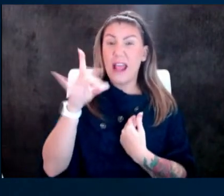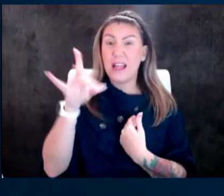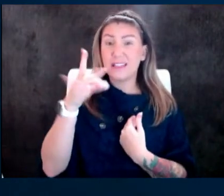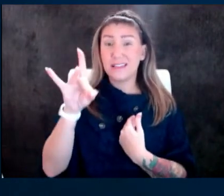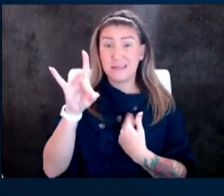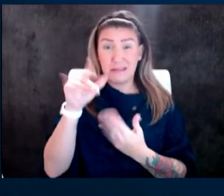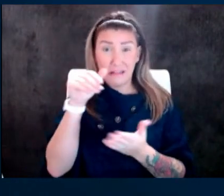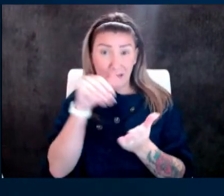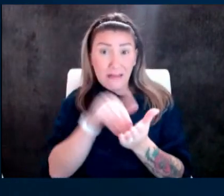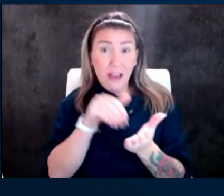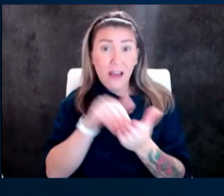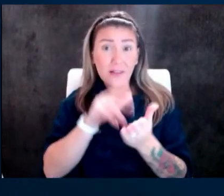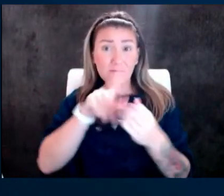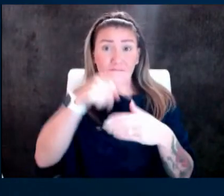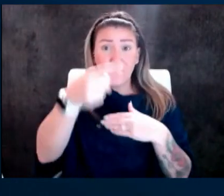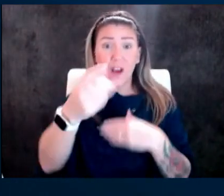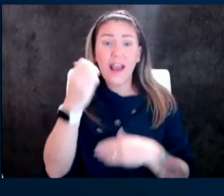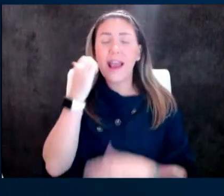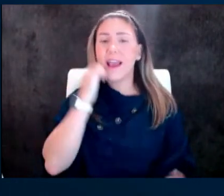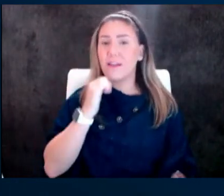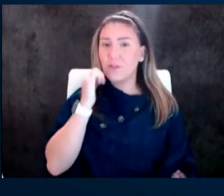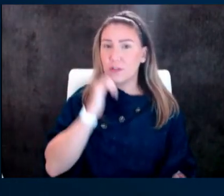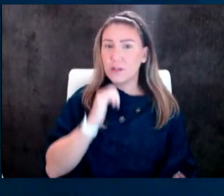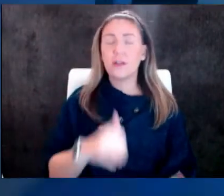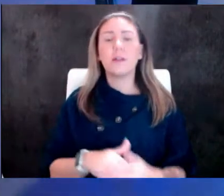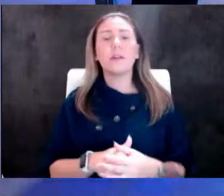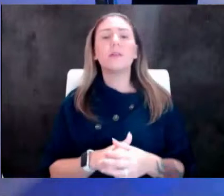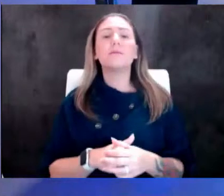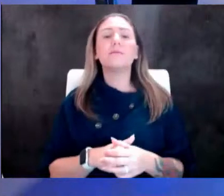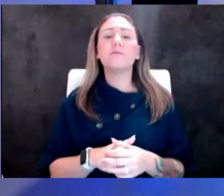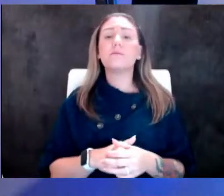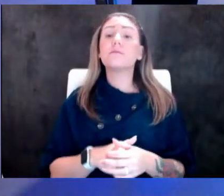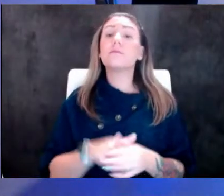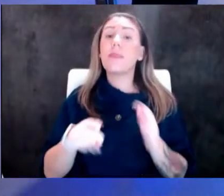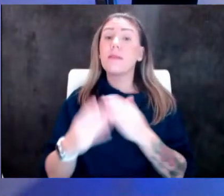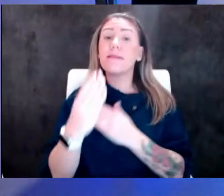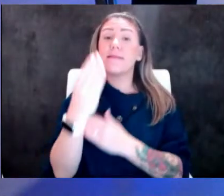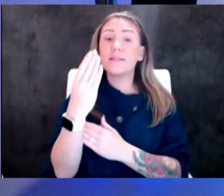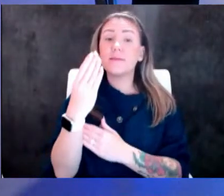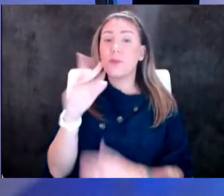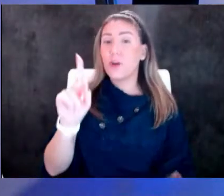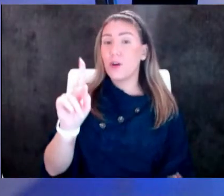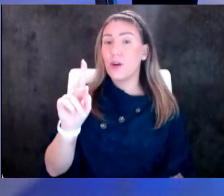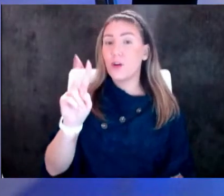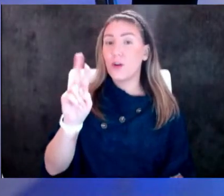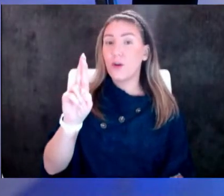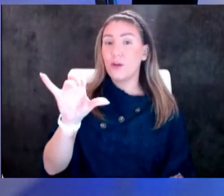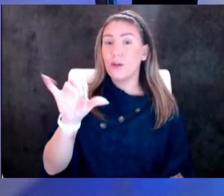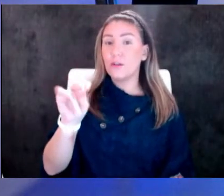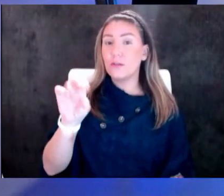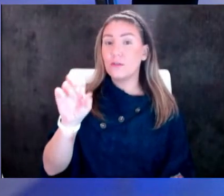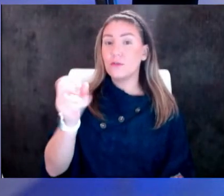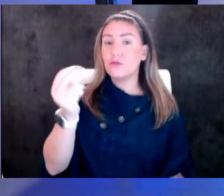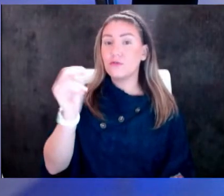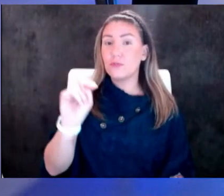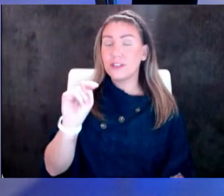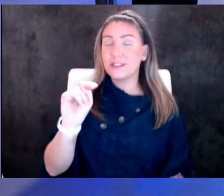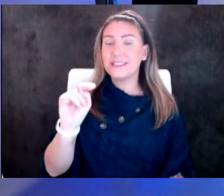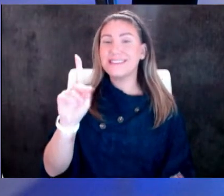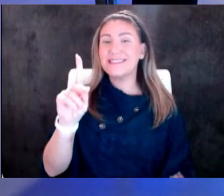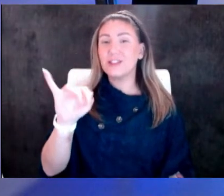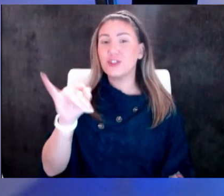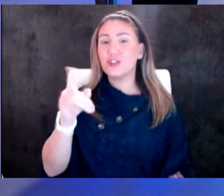day. Joining us this morning is Dr. Kristyn Jeffries from Children's Mercy Hospital, who is active with the national